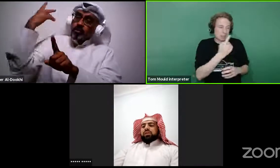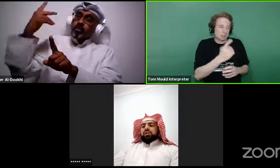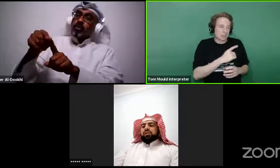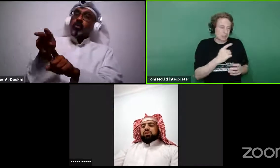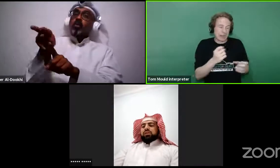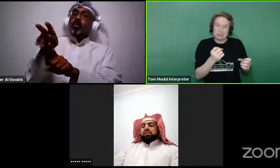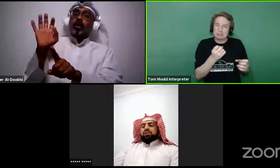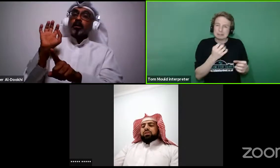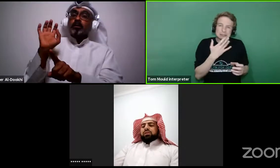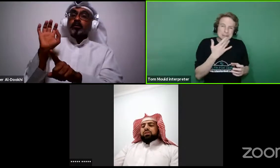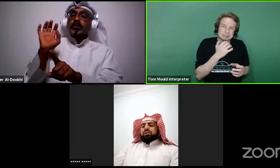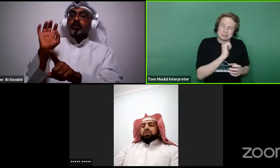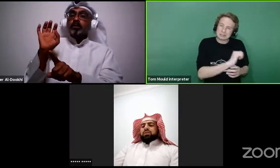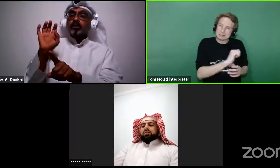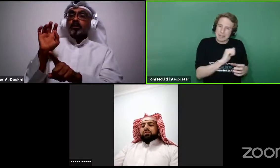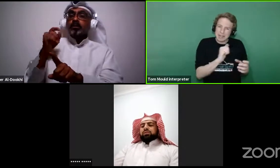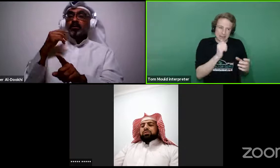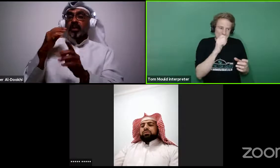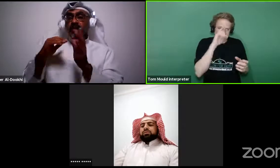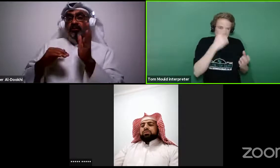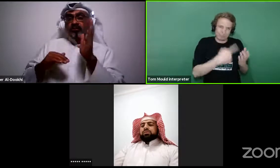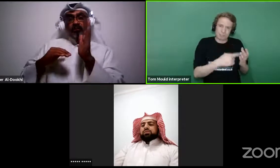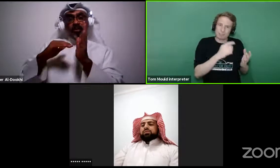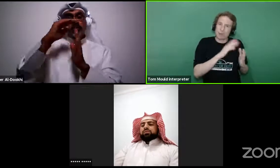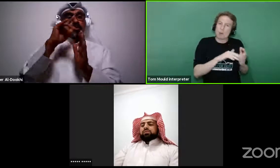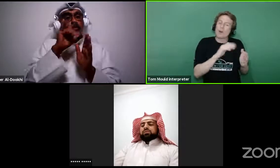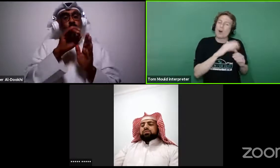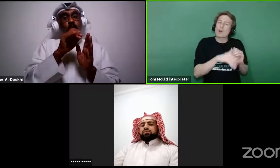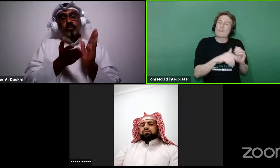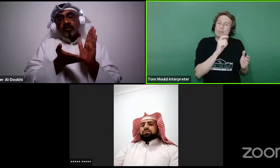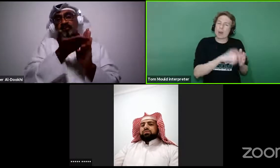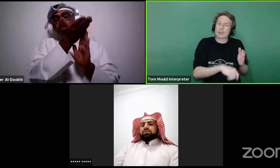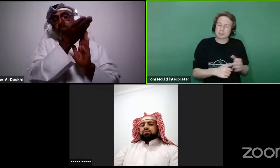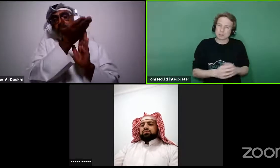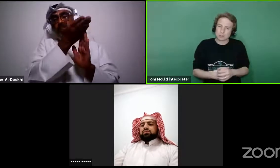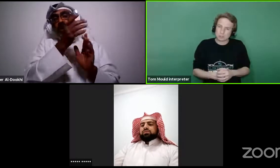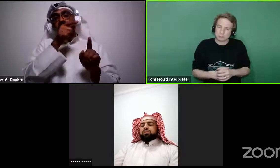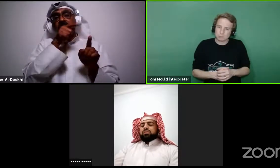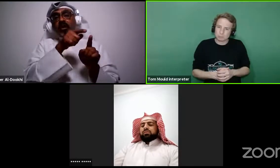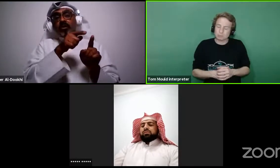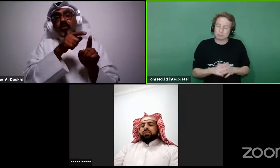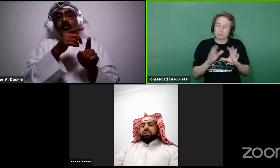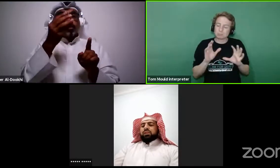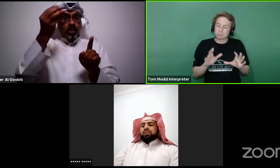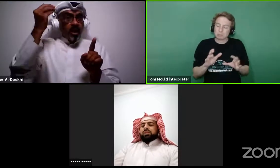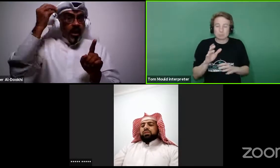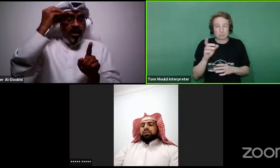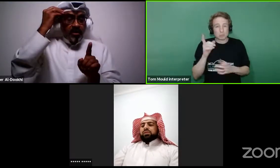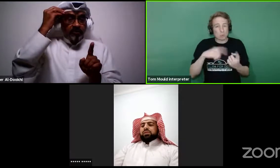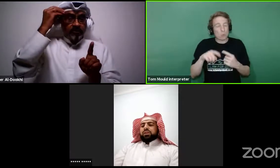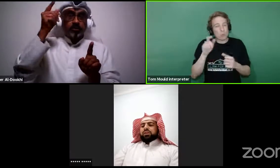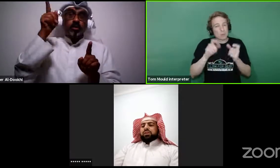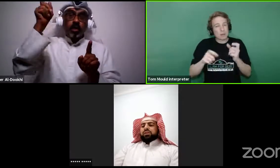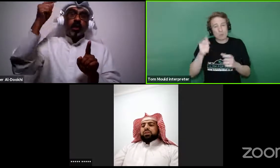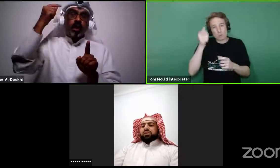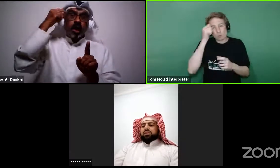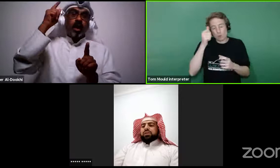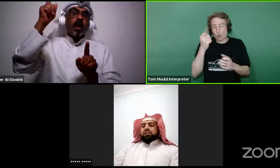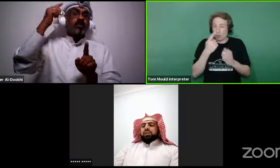We raise to degrees whom we will, but over all those endowed with knowledge is the all-knowing Allah.